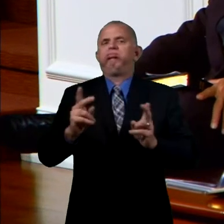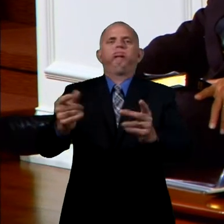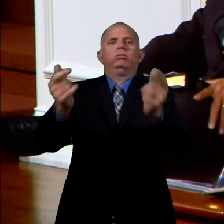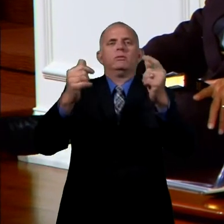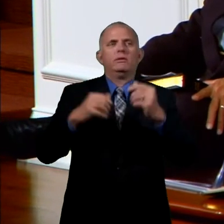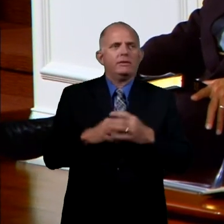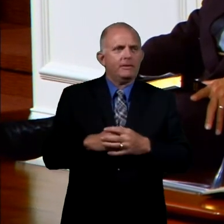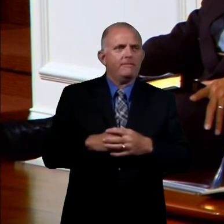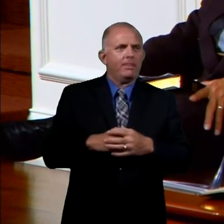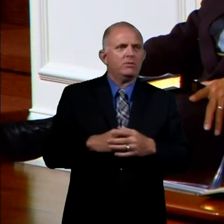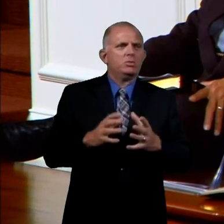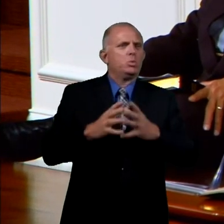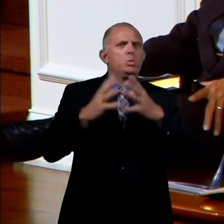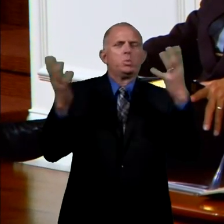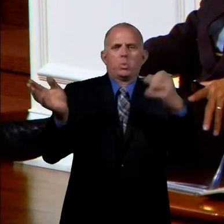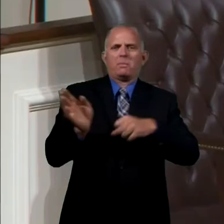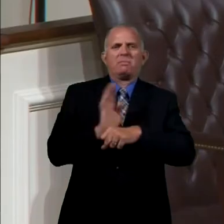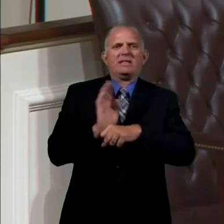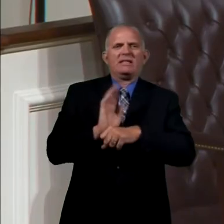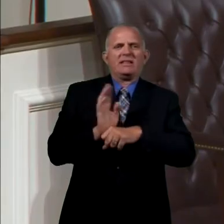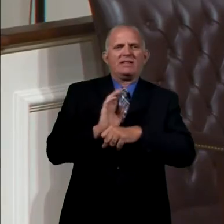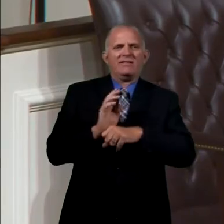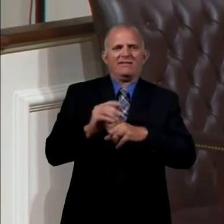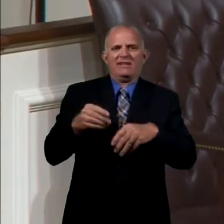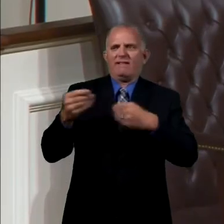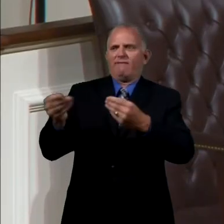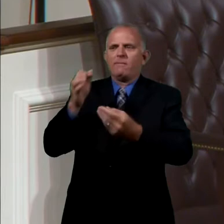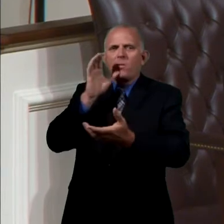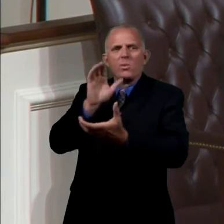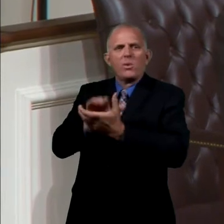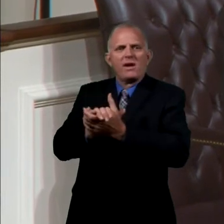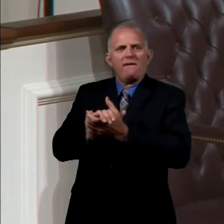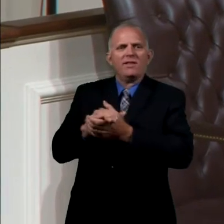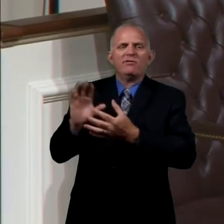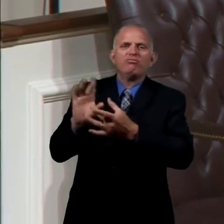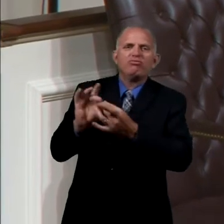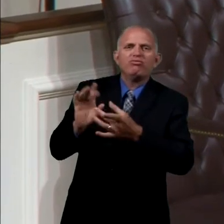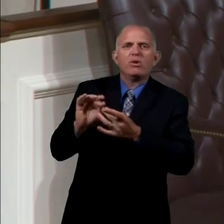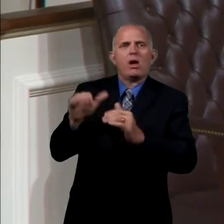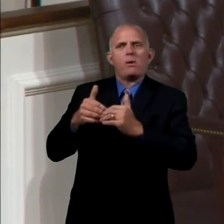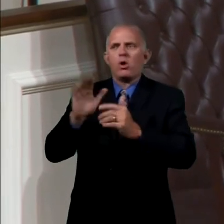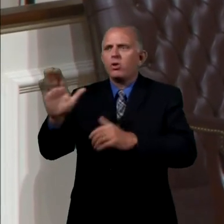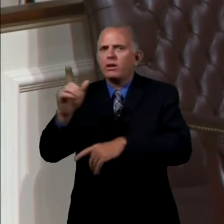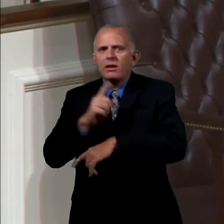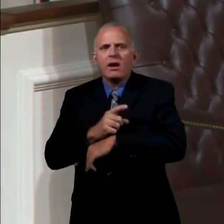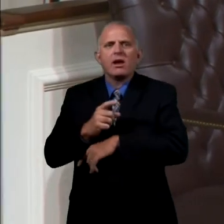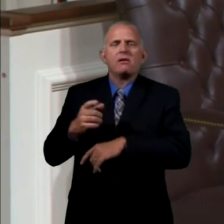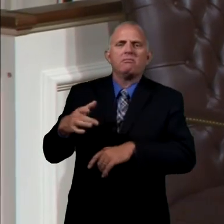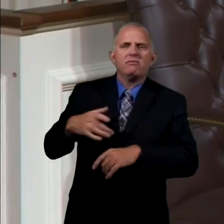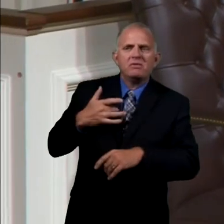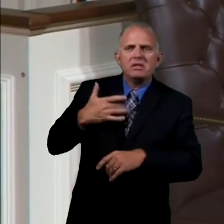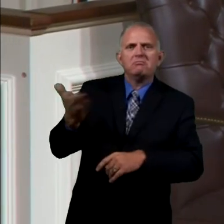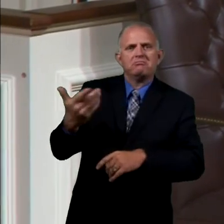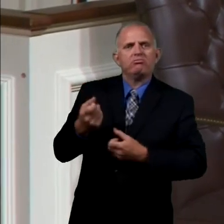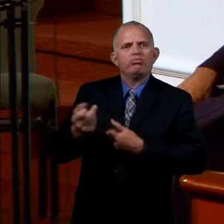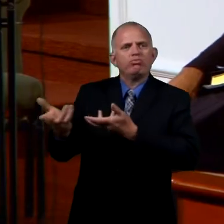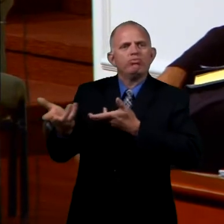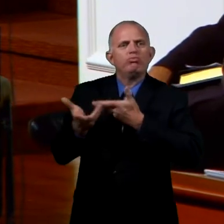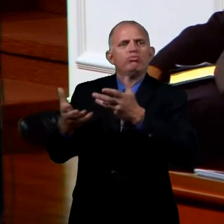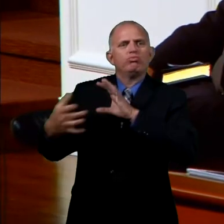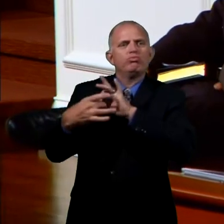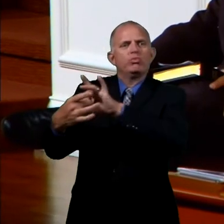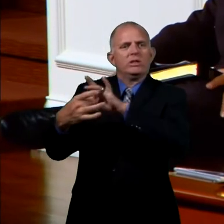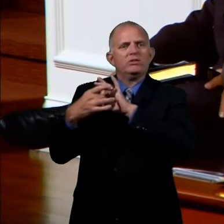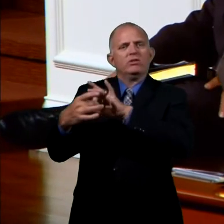busy to let my wife talk about her day, share her feelings, and connect with me.